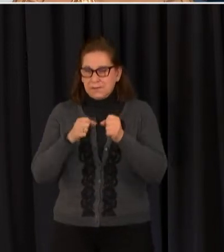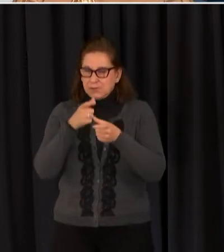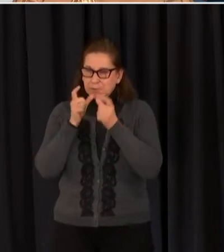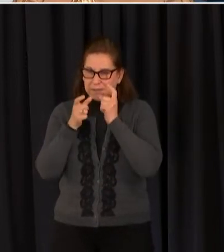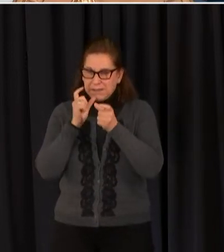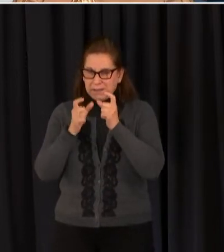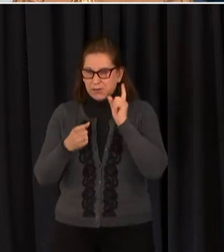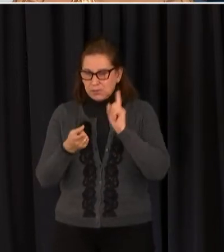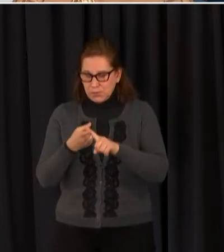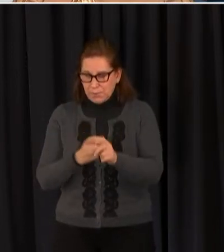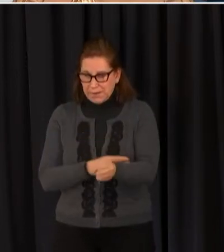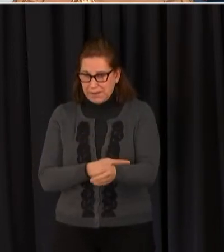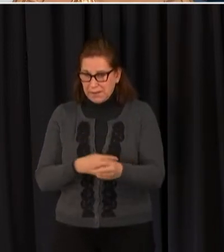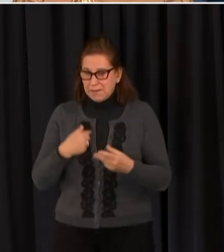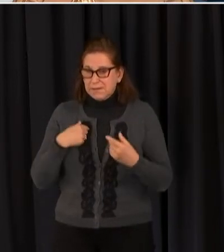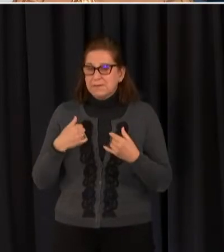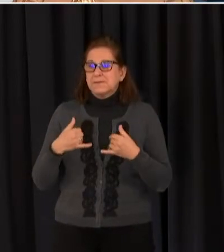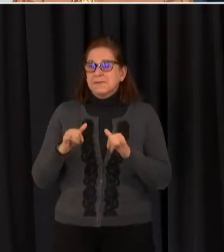ask our